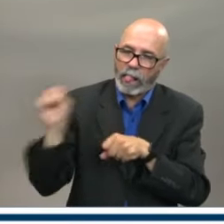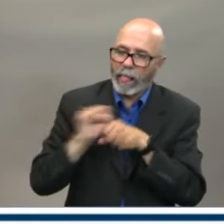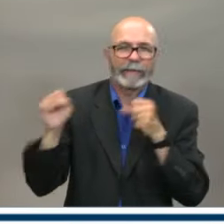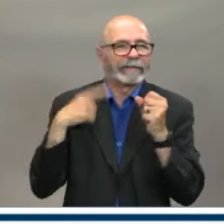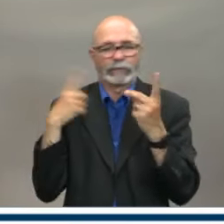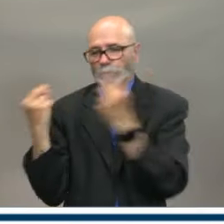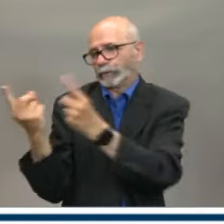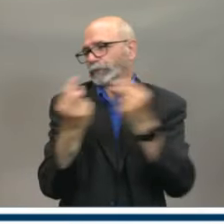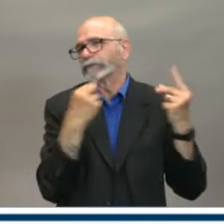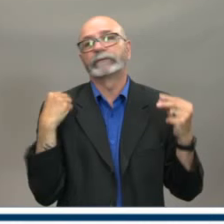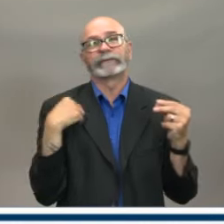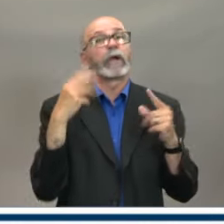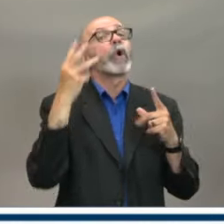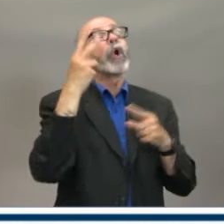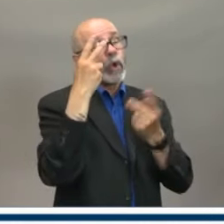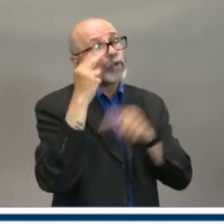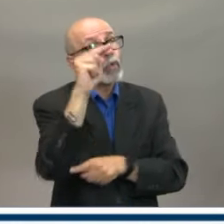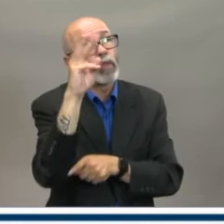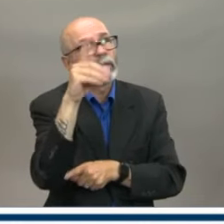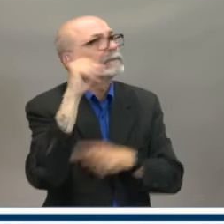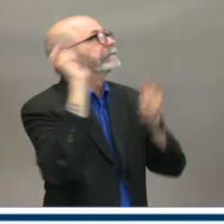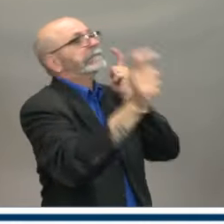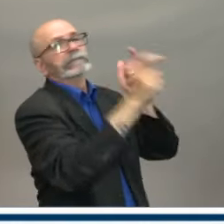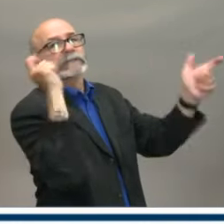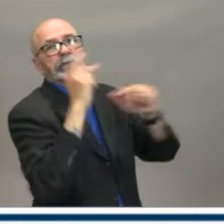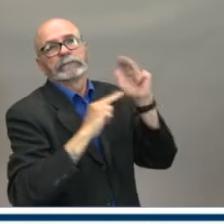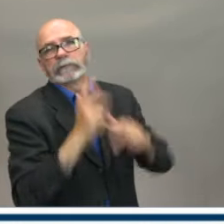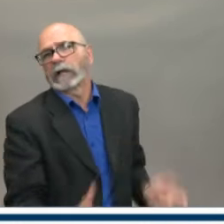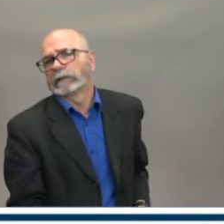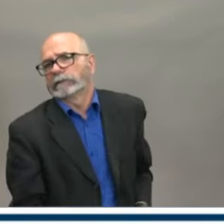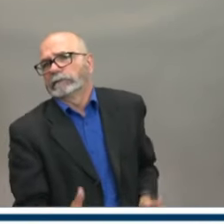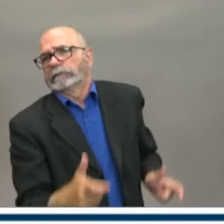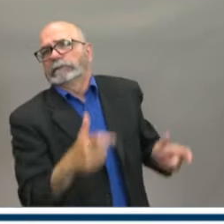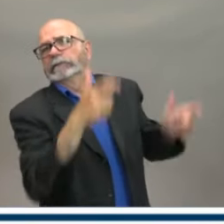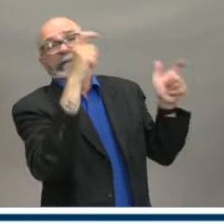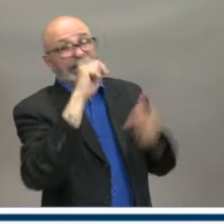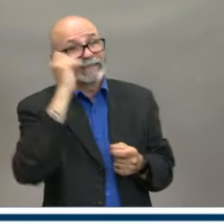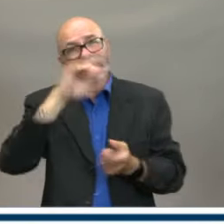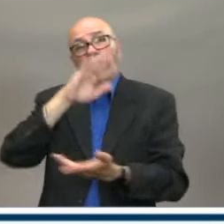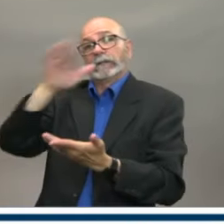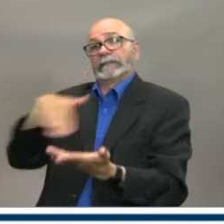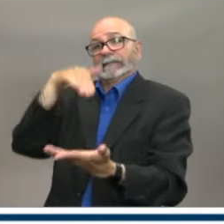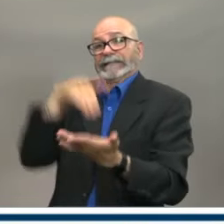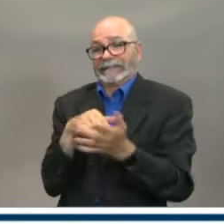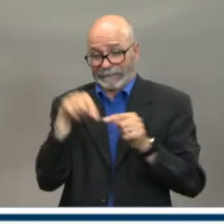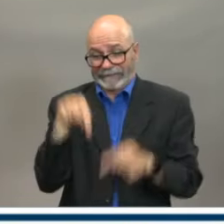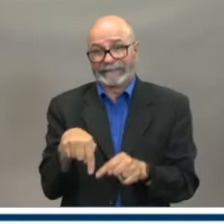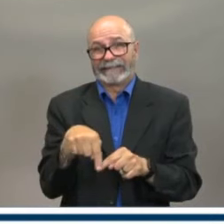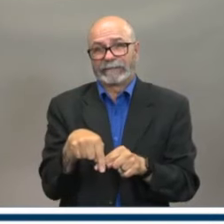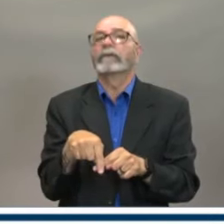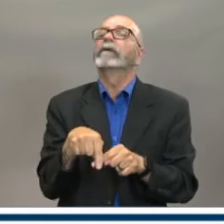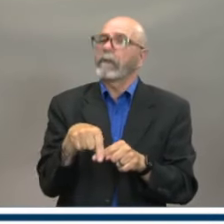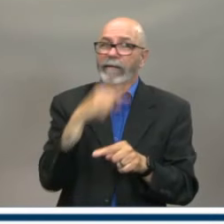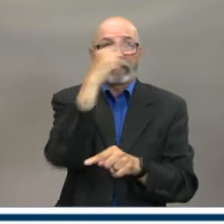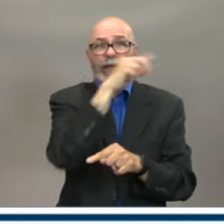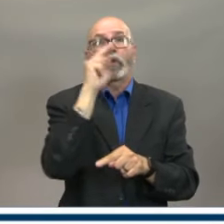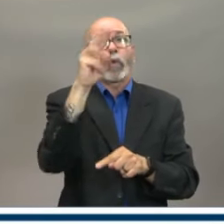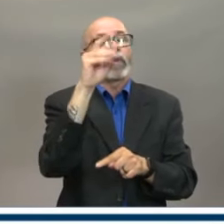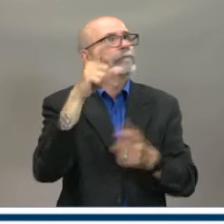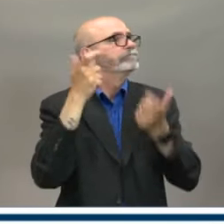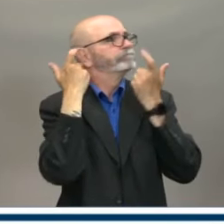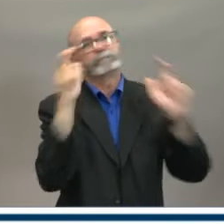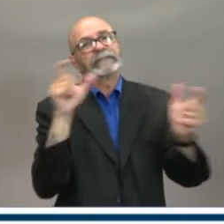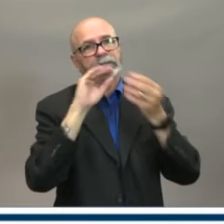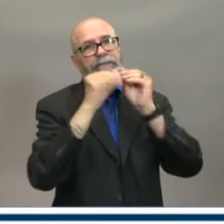largest facility east of Montreal. I've been so grateful for the families who've talked